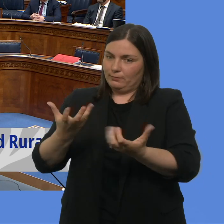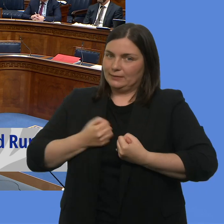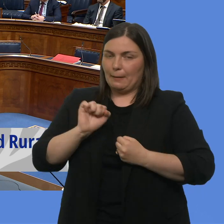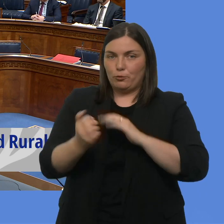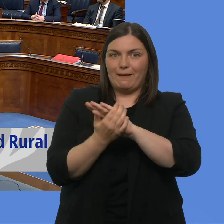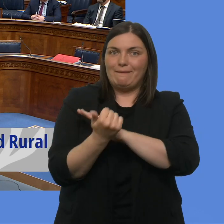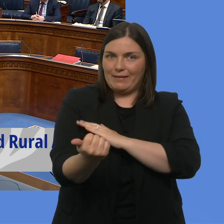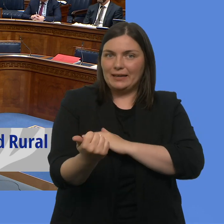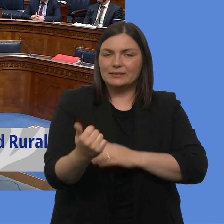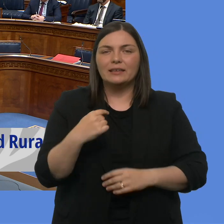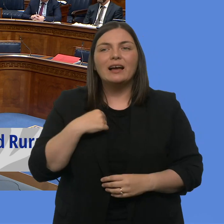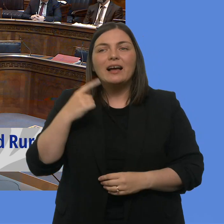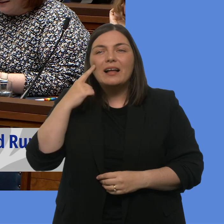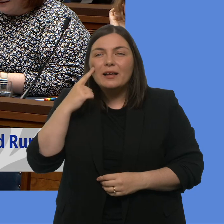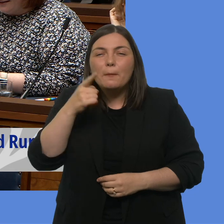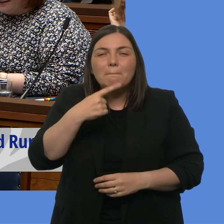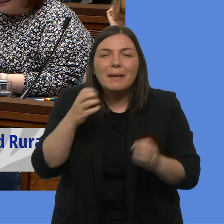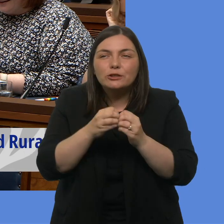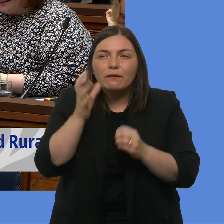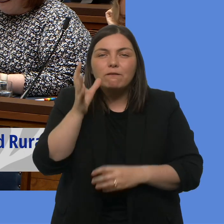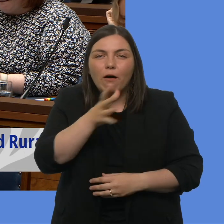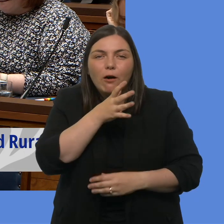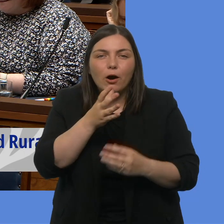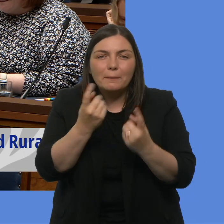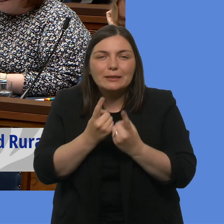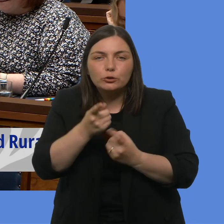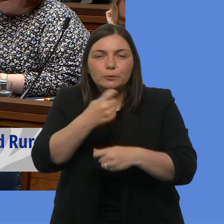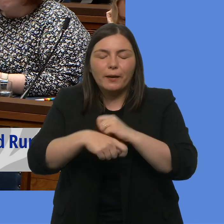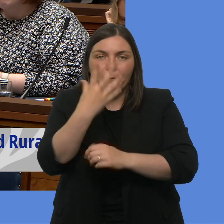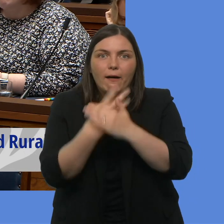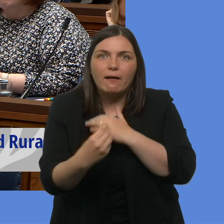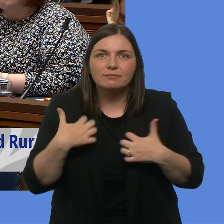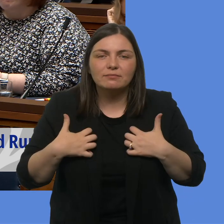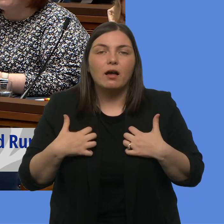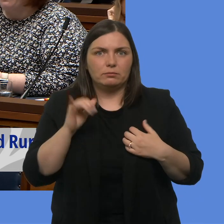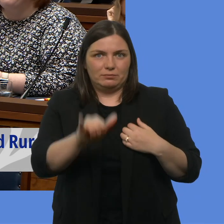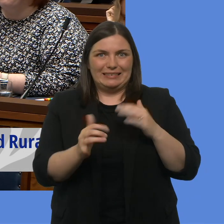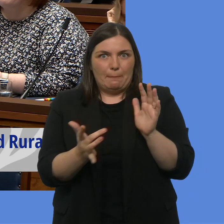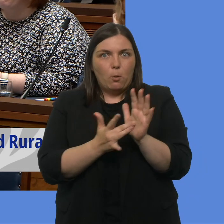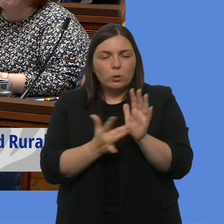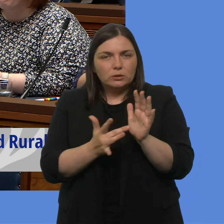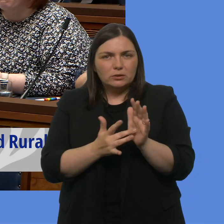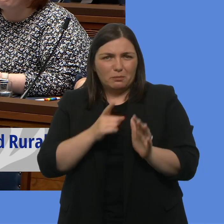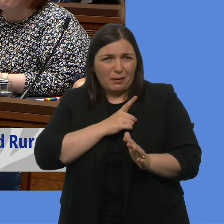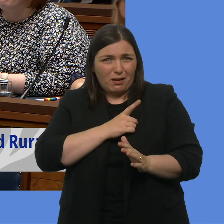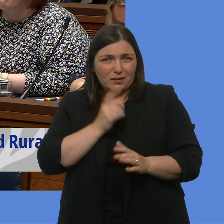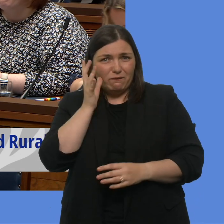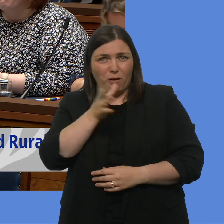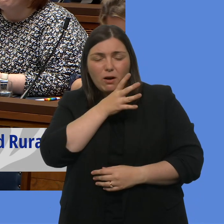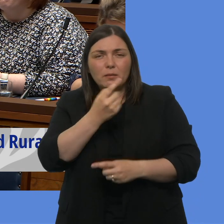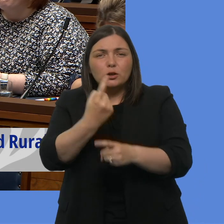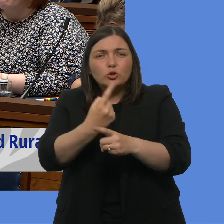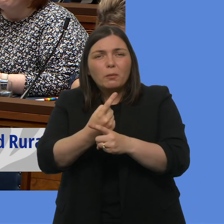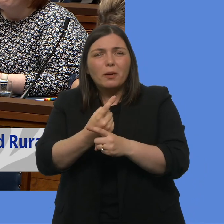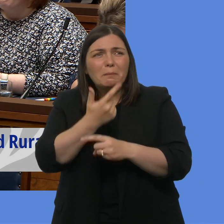important, because what we're talking about here is people's livelihoods, and it's causing real concern for people. And it's a concern for me, because